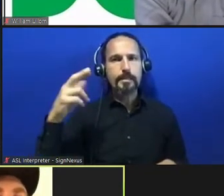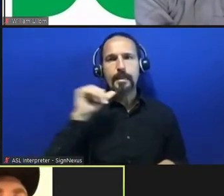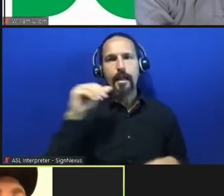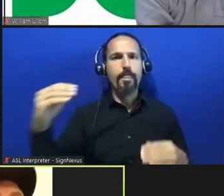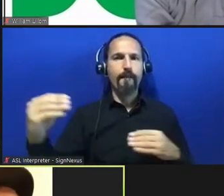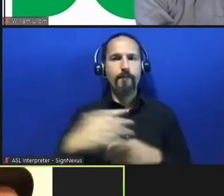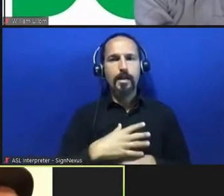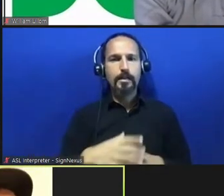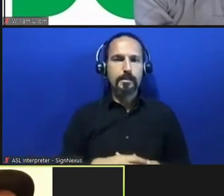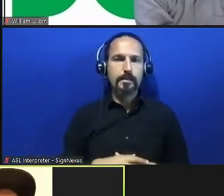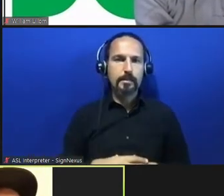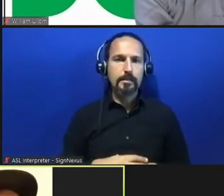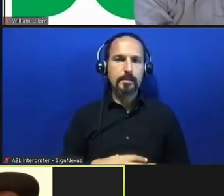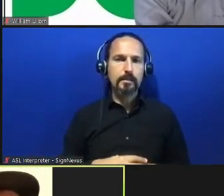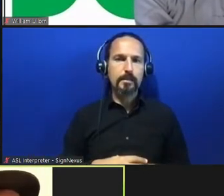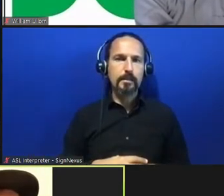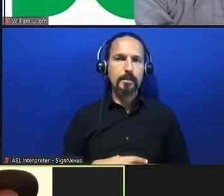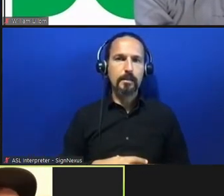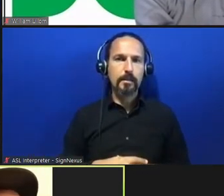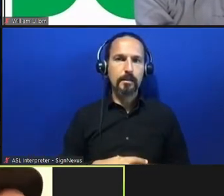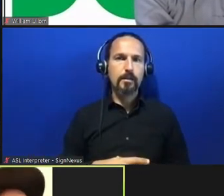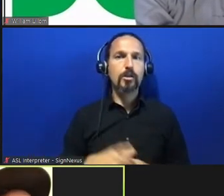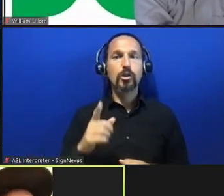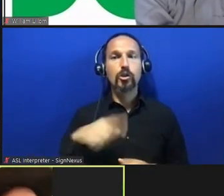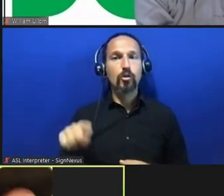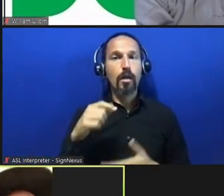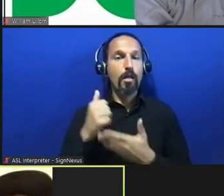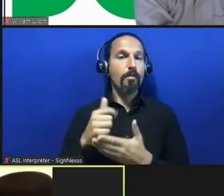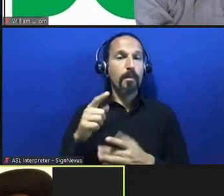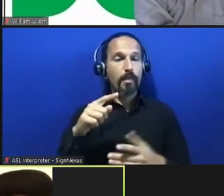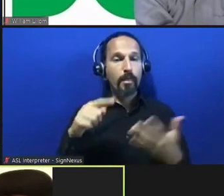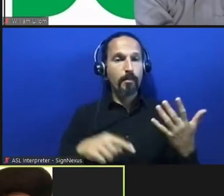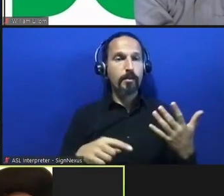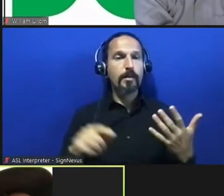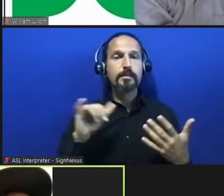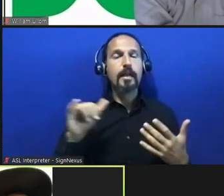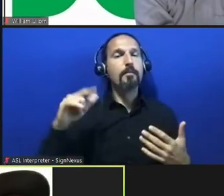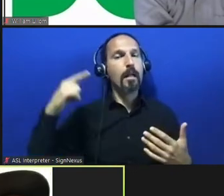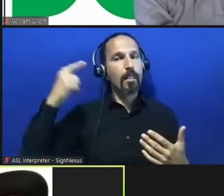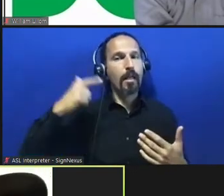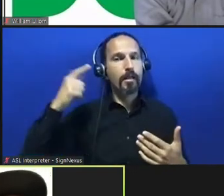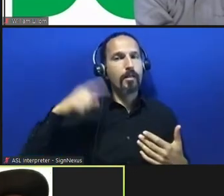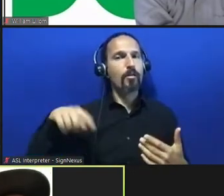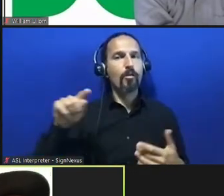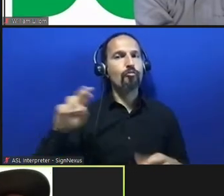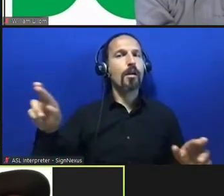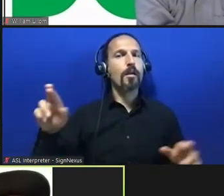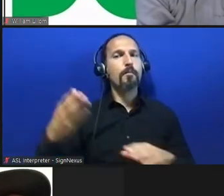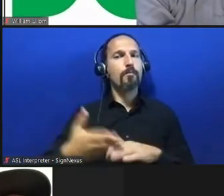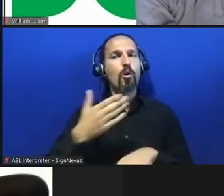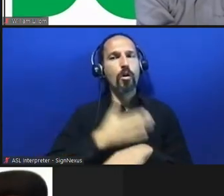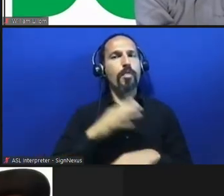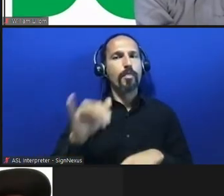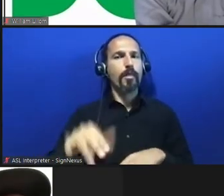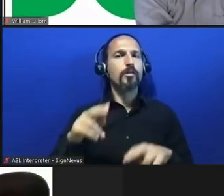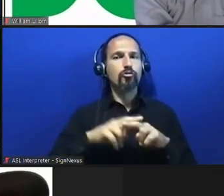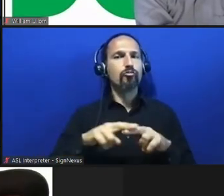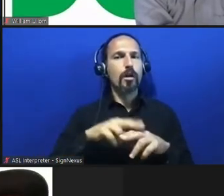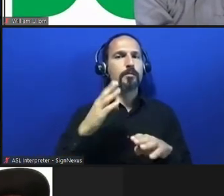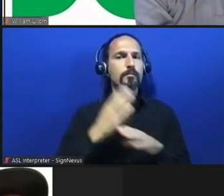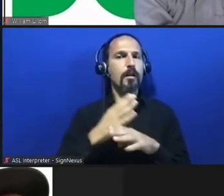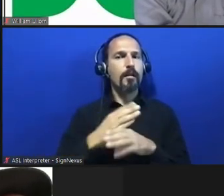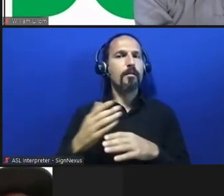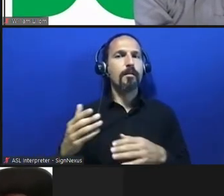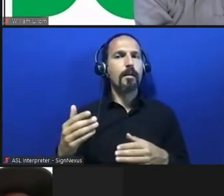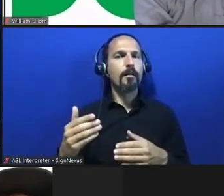effects you got to help them even in London they already improved their Transit even before they have congestion